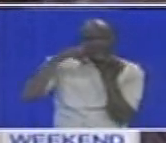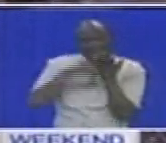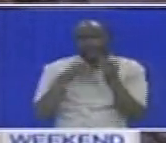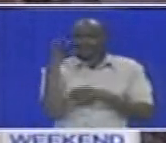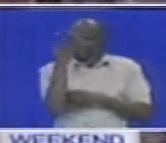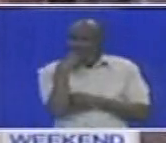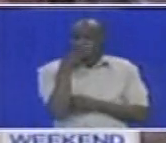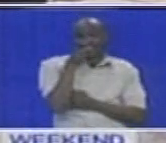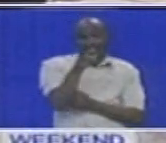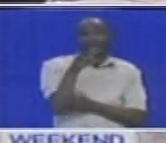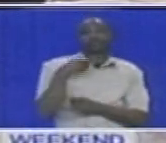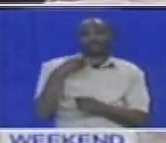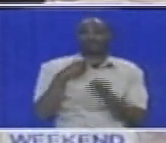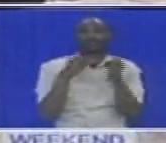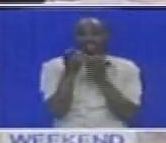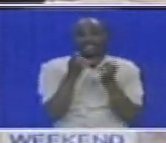to earn an income.